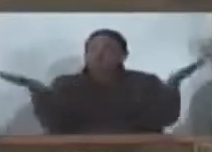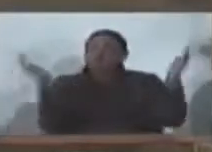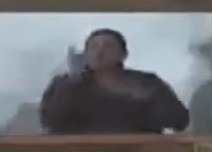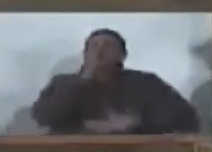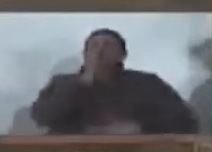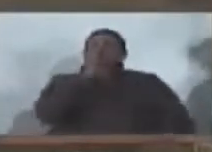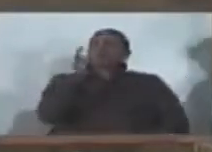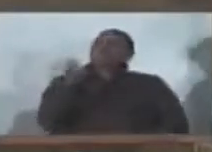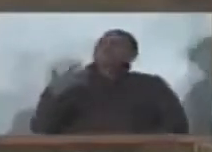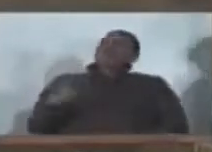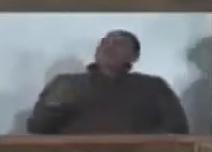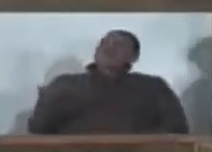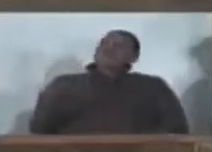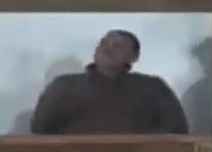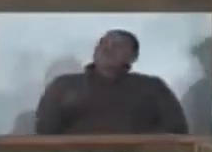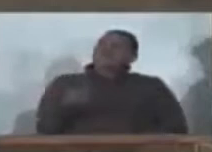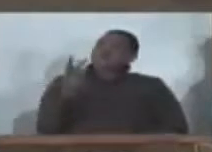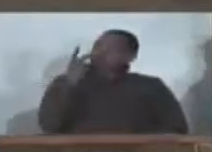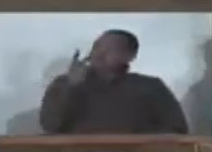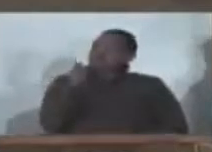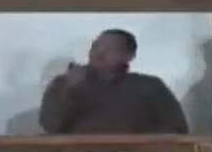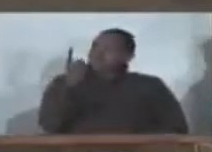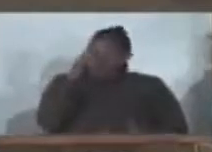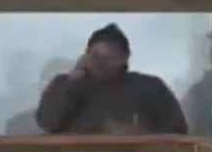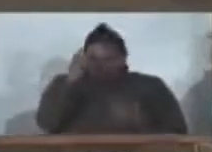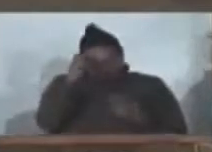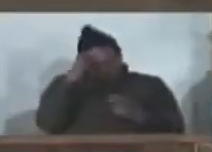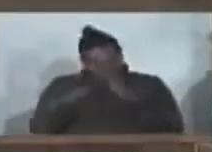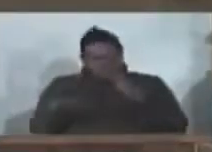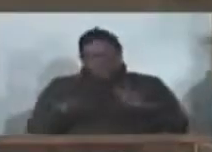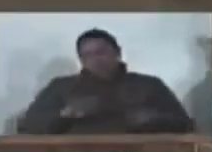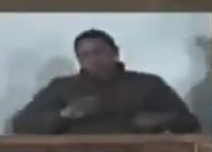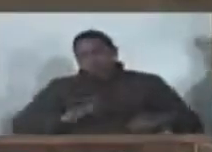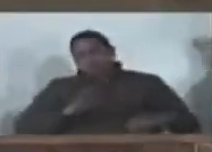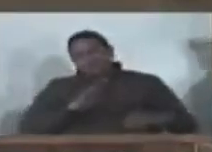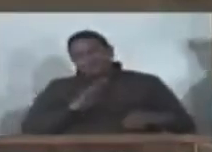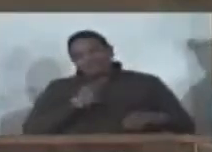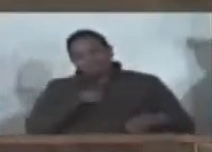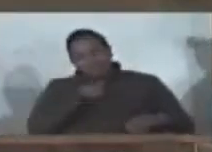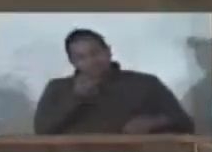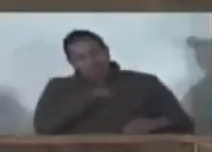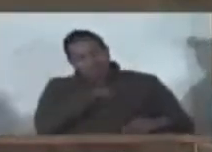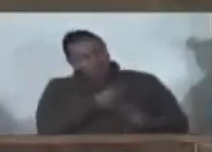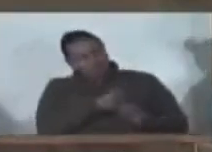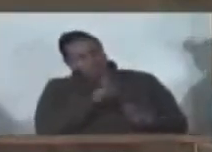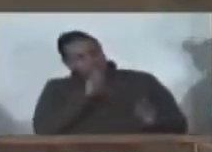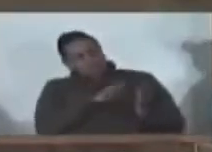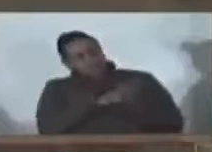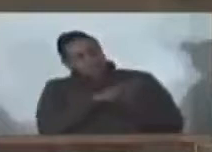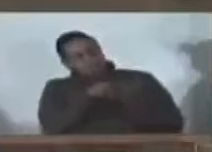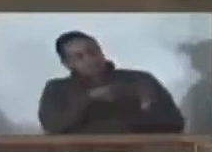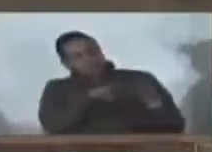been affected by the brutal and senseless acts of these callous and weak